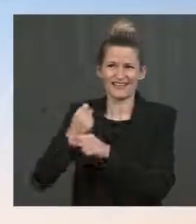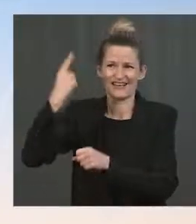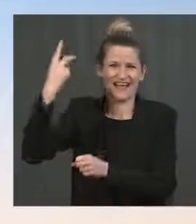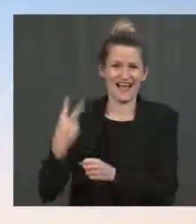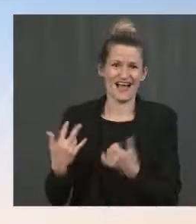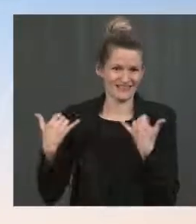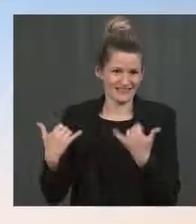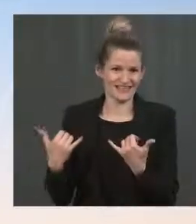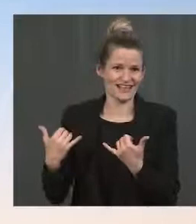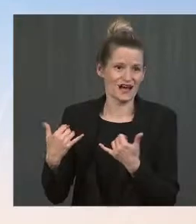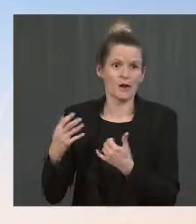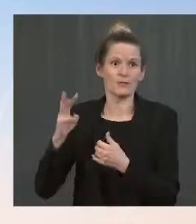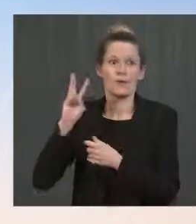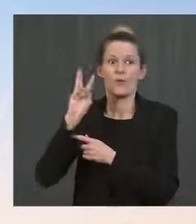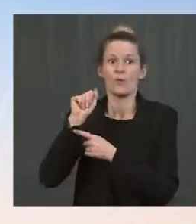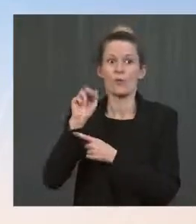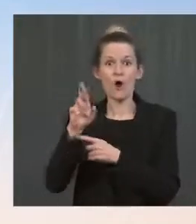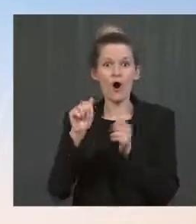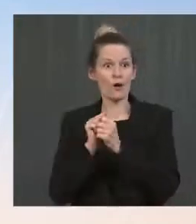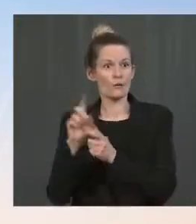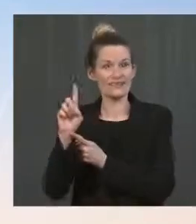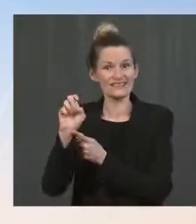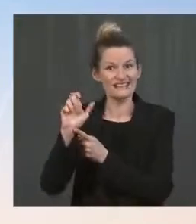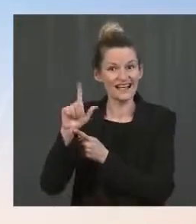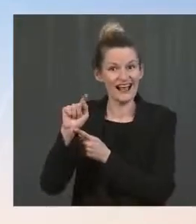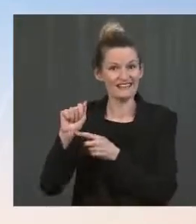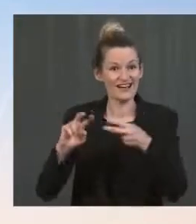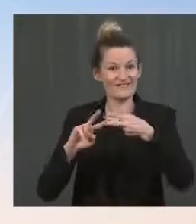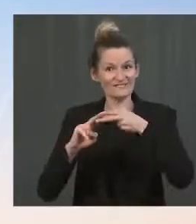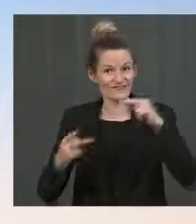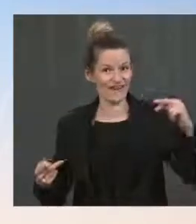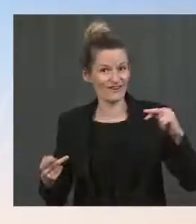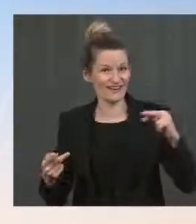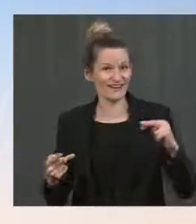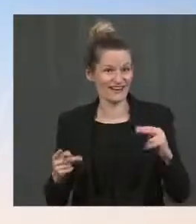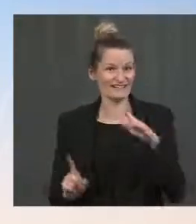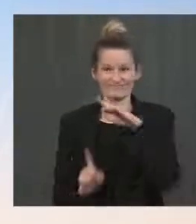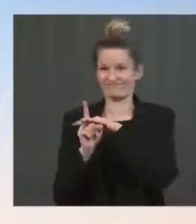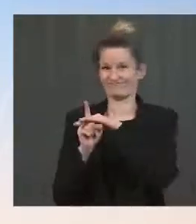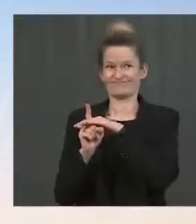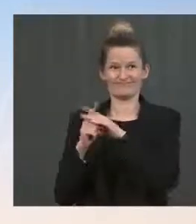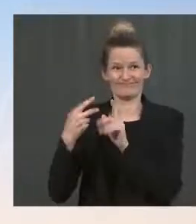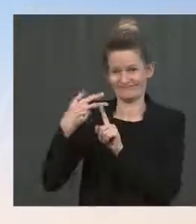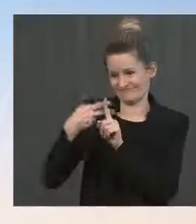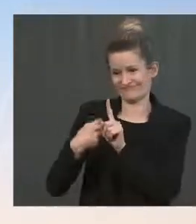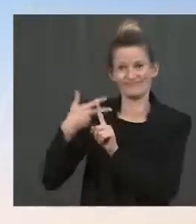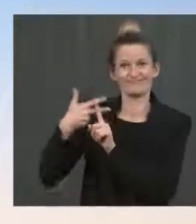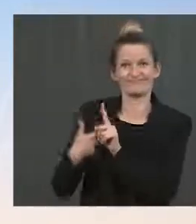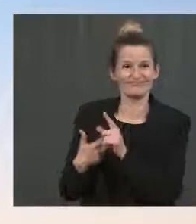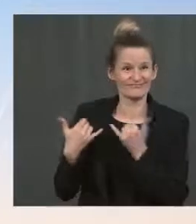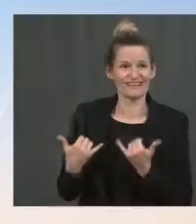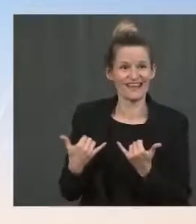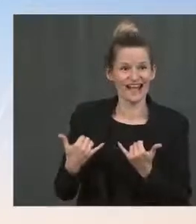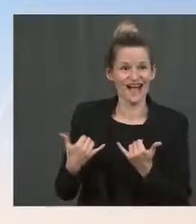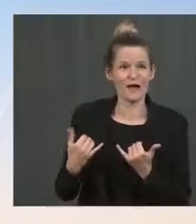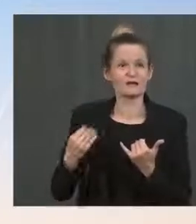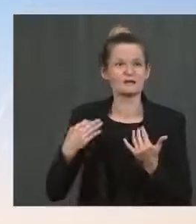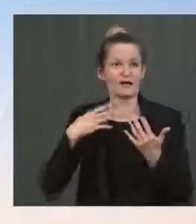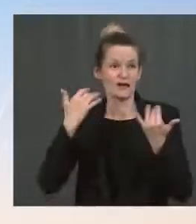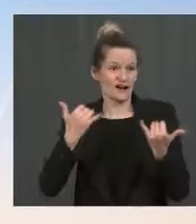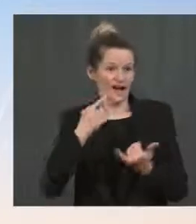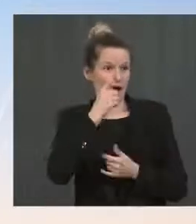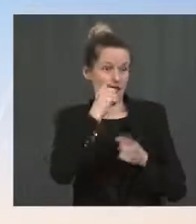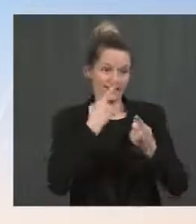some of the steps that we've announced new government mandates on DOD or military forces,